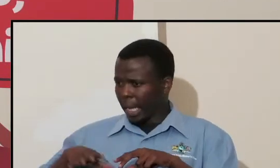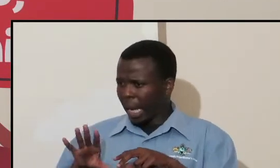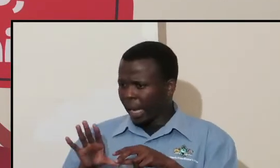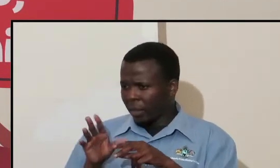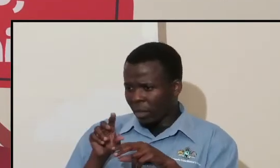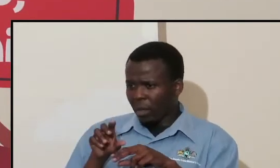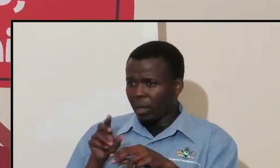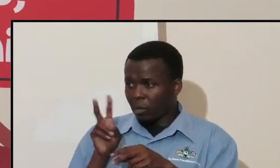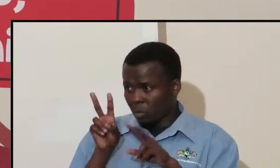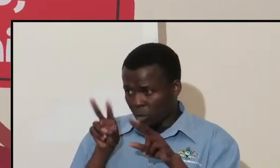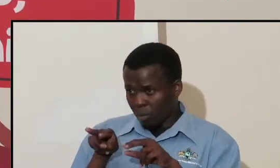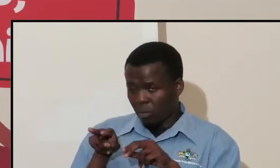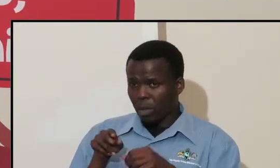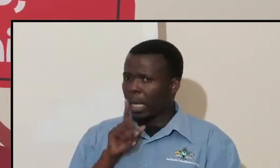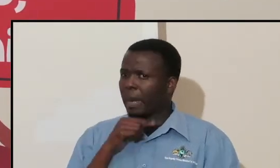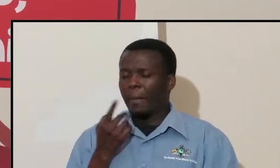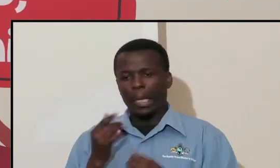year